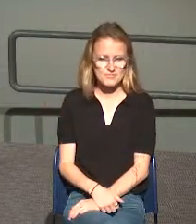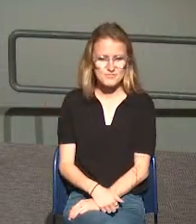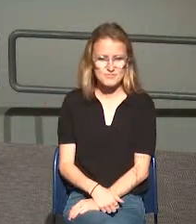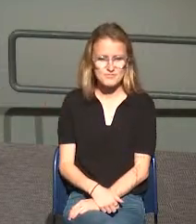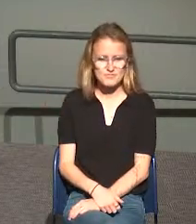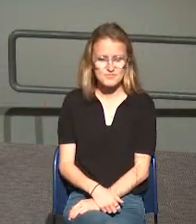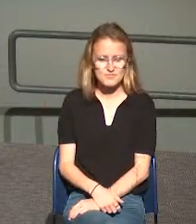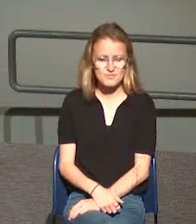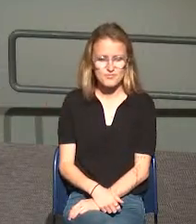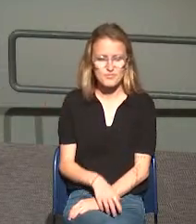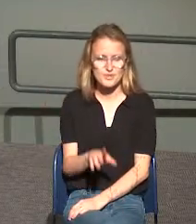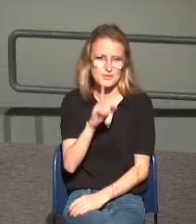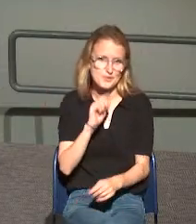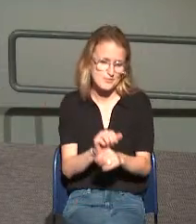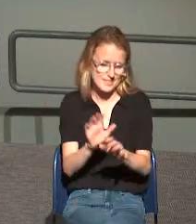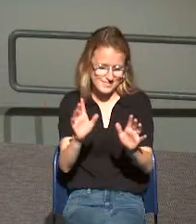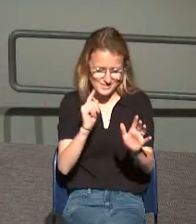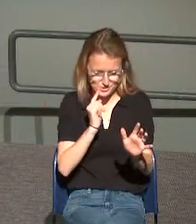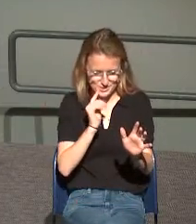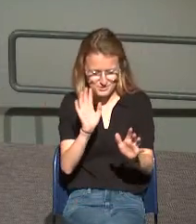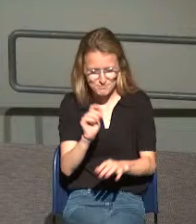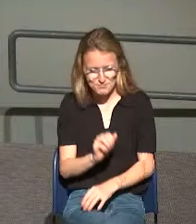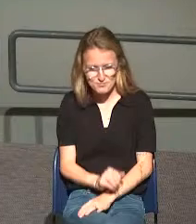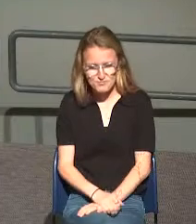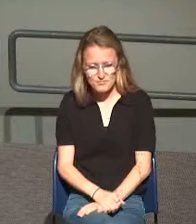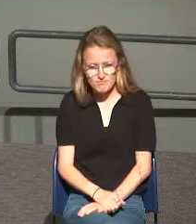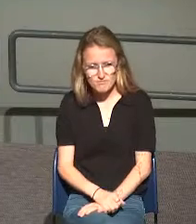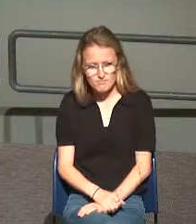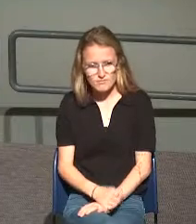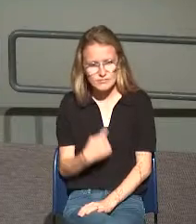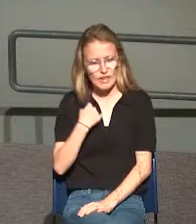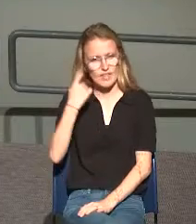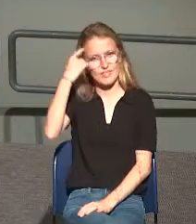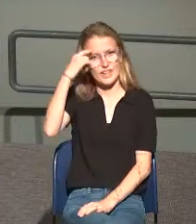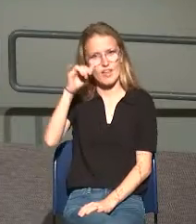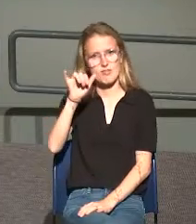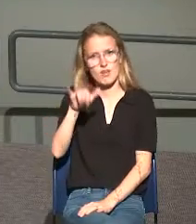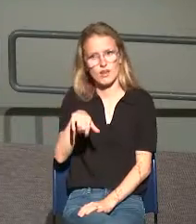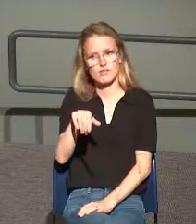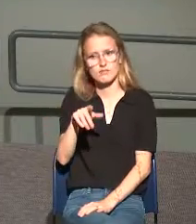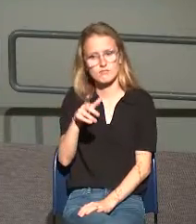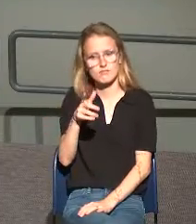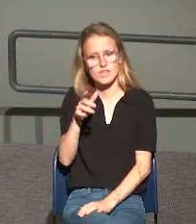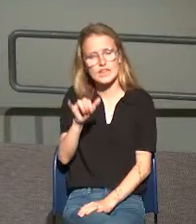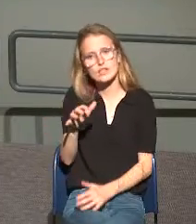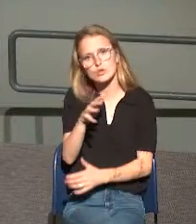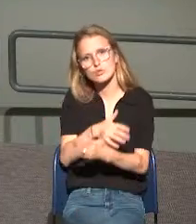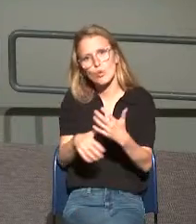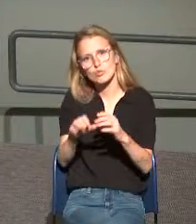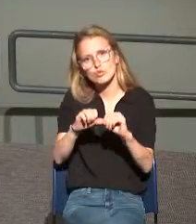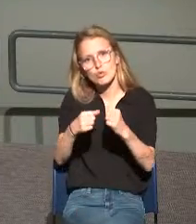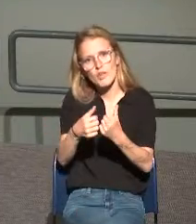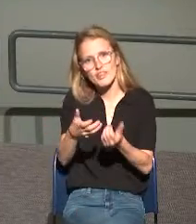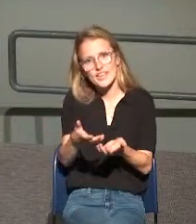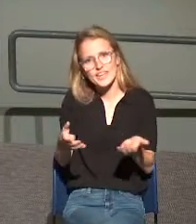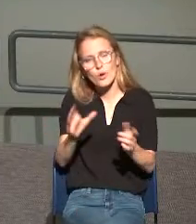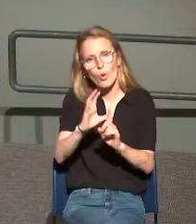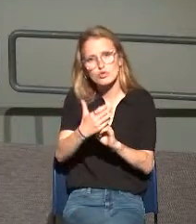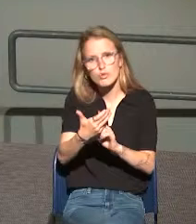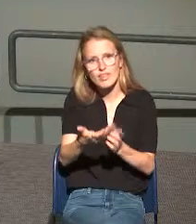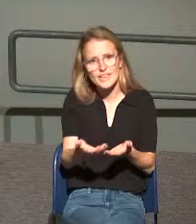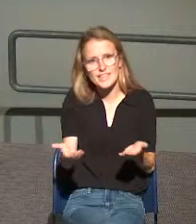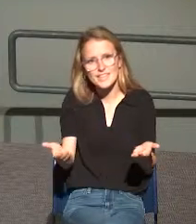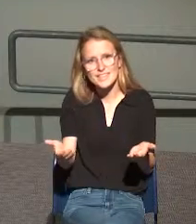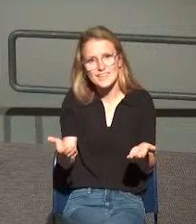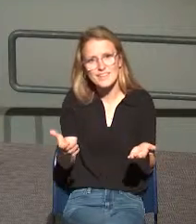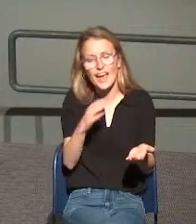in all seriousness, you know, I think that, you know, that's a social thing, that's a cultural thing, and I think